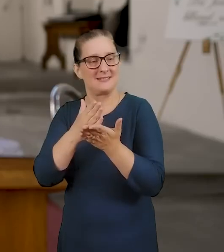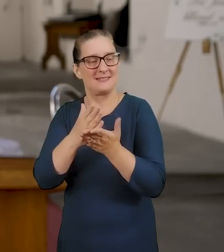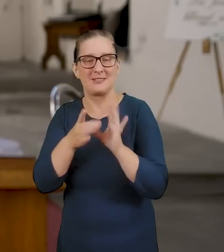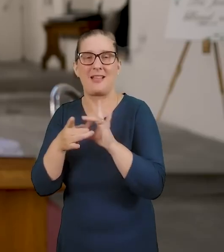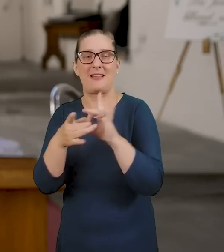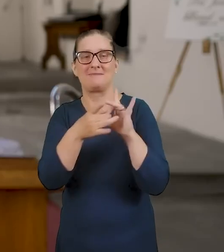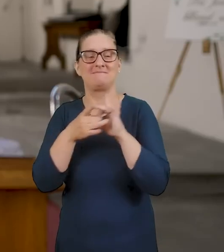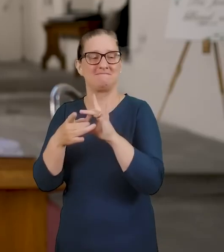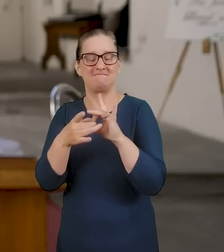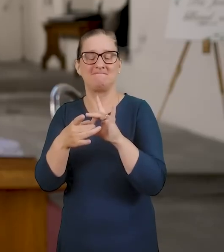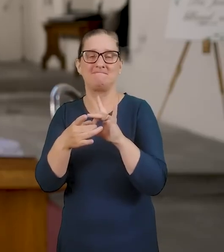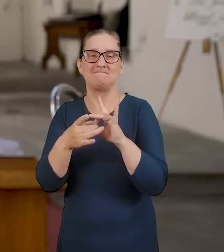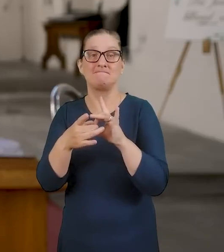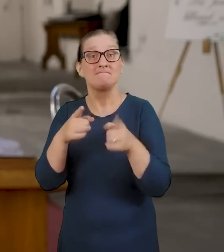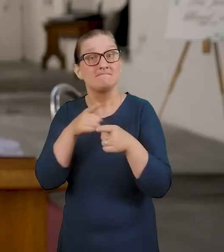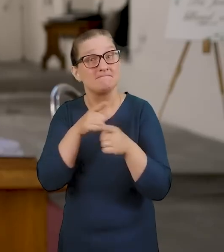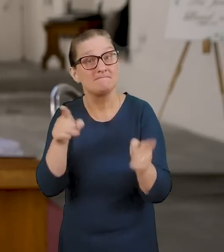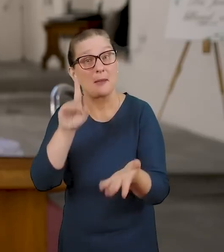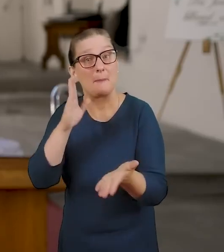Let's declare our faith together.